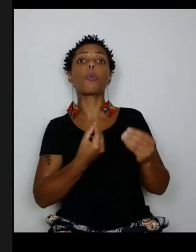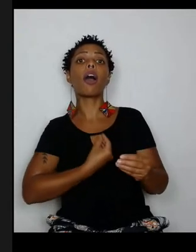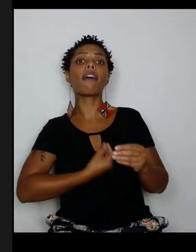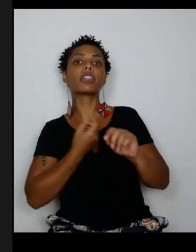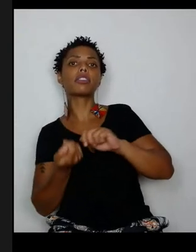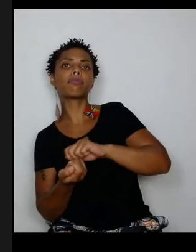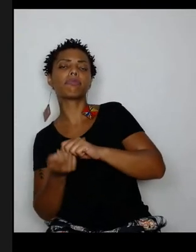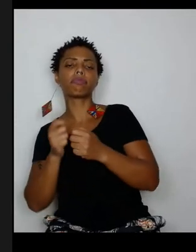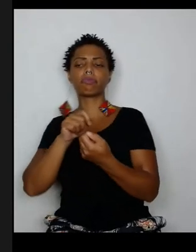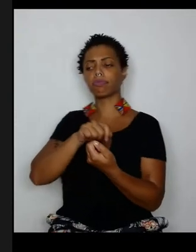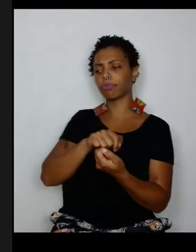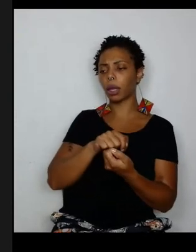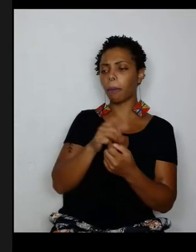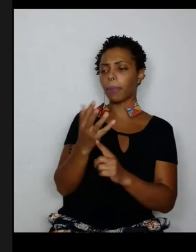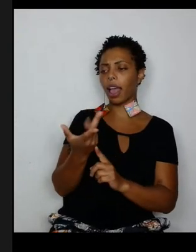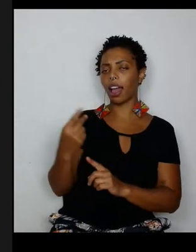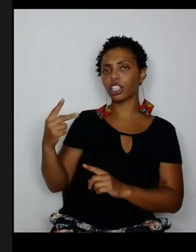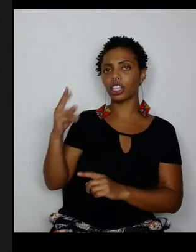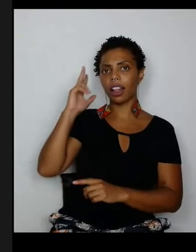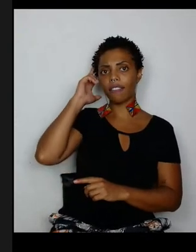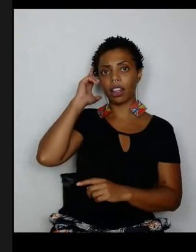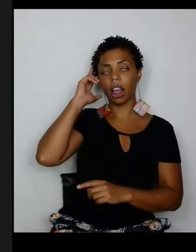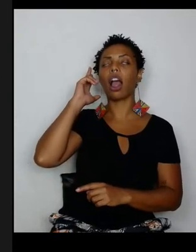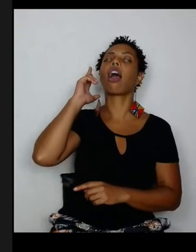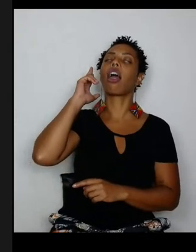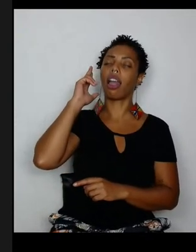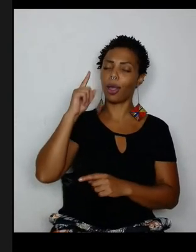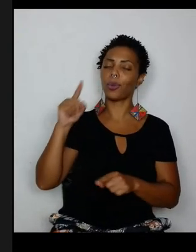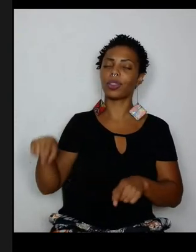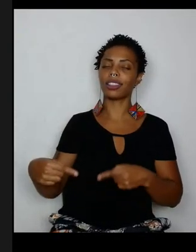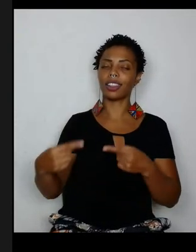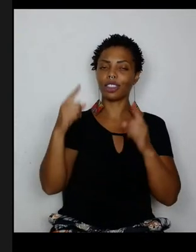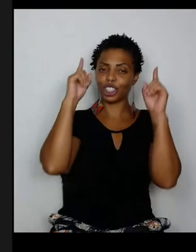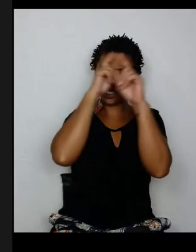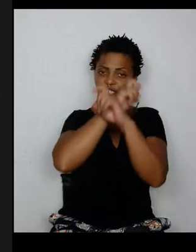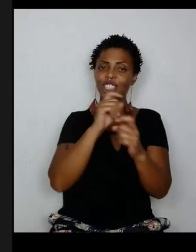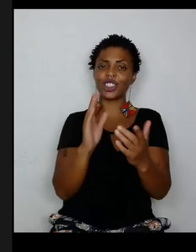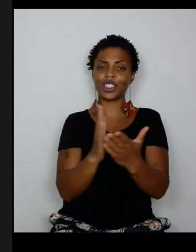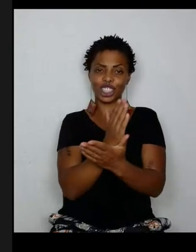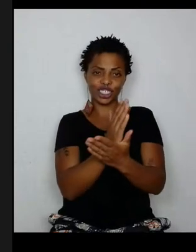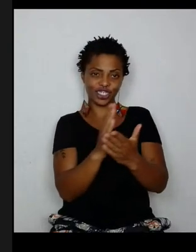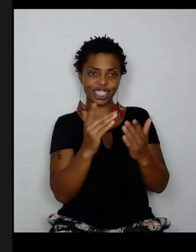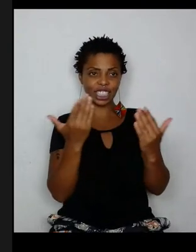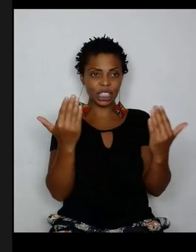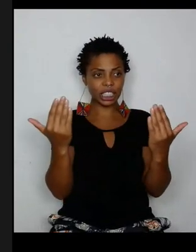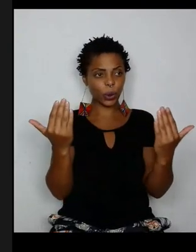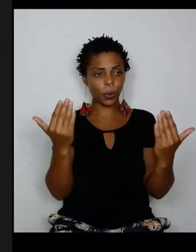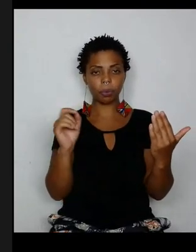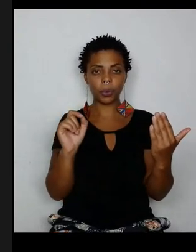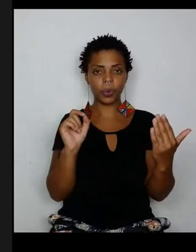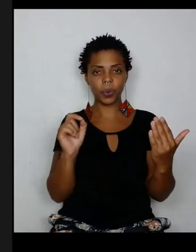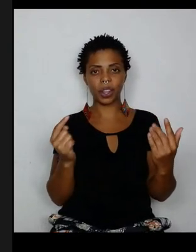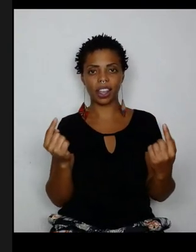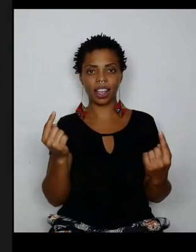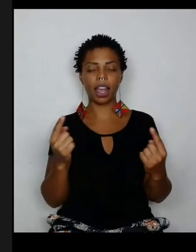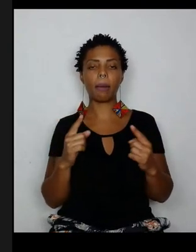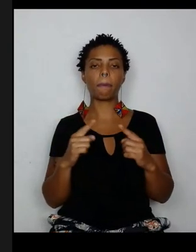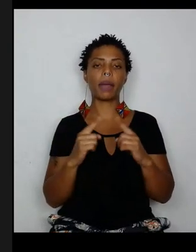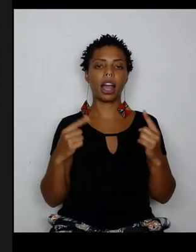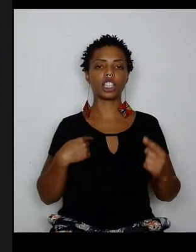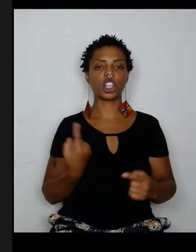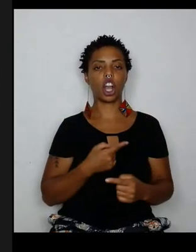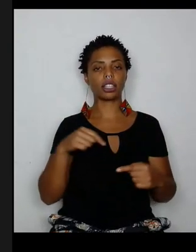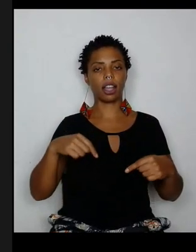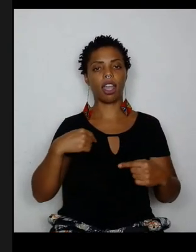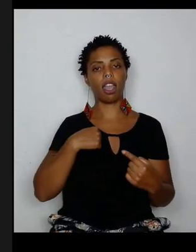distinguishing move to make we're all repeating you abigail norma and i are repeating the same